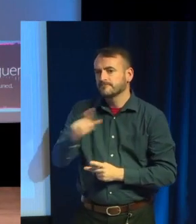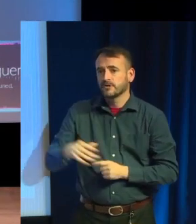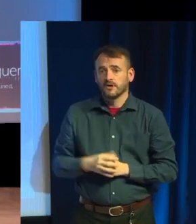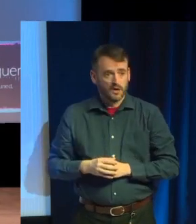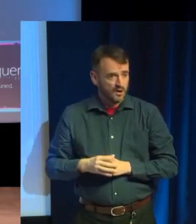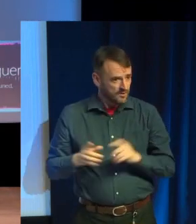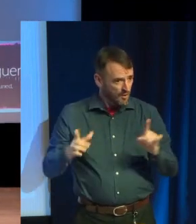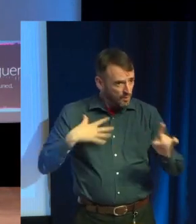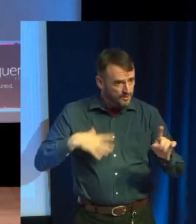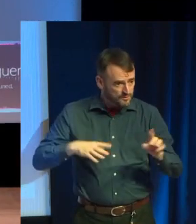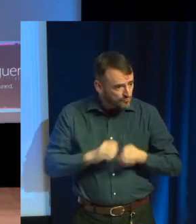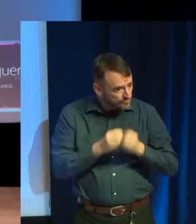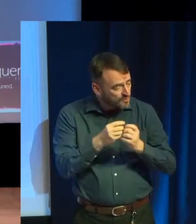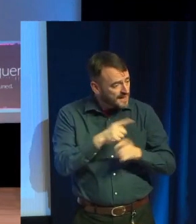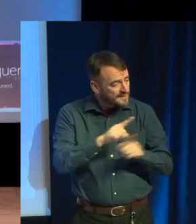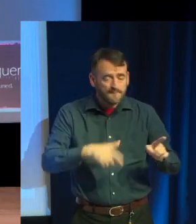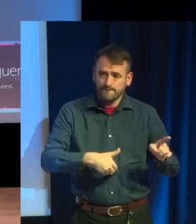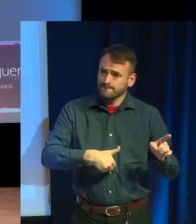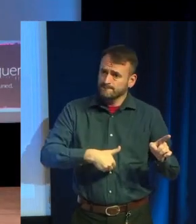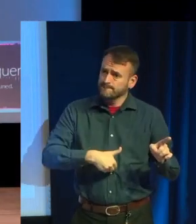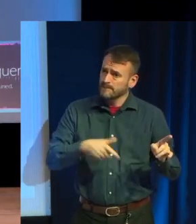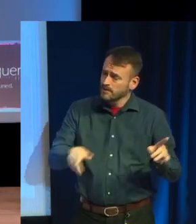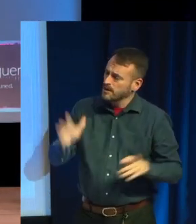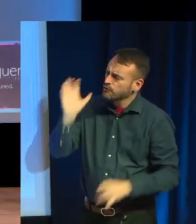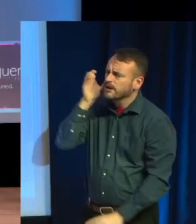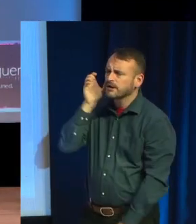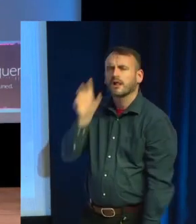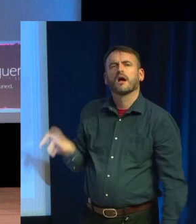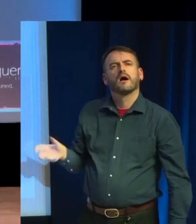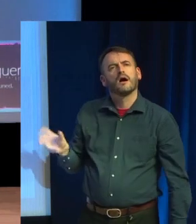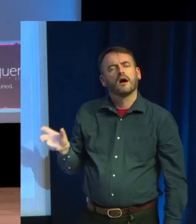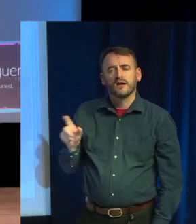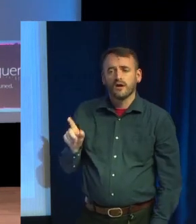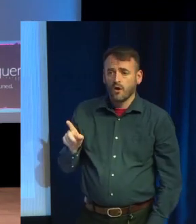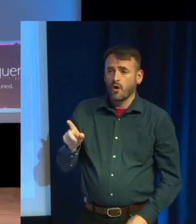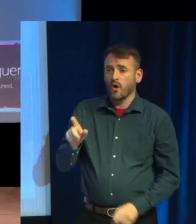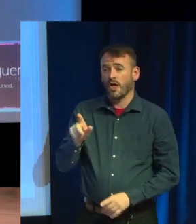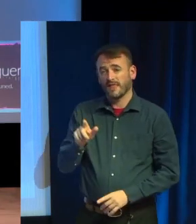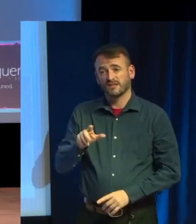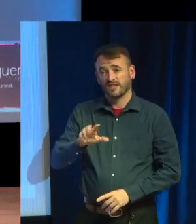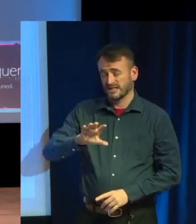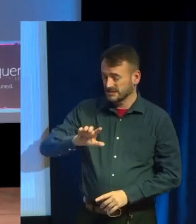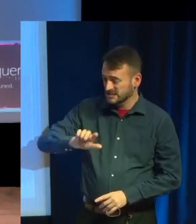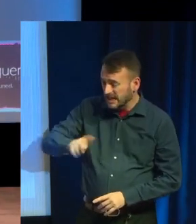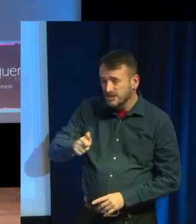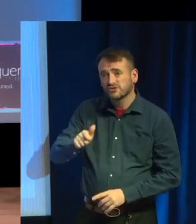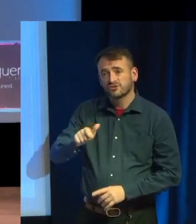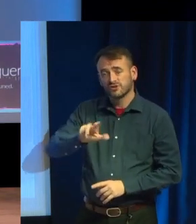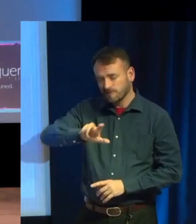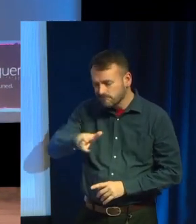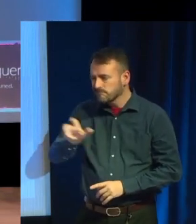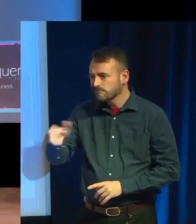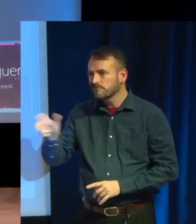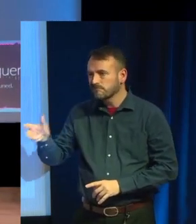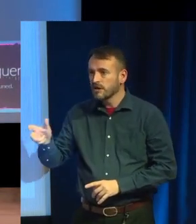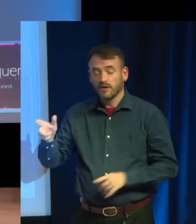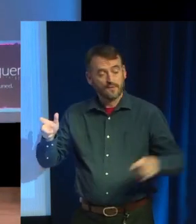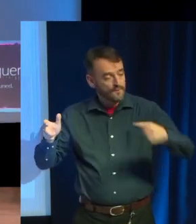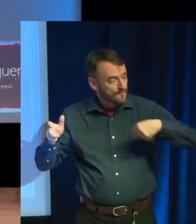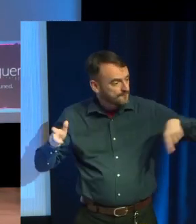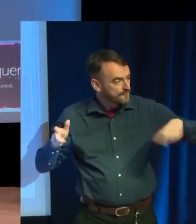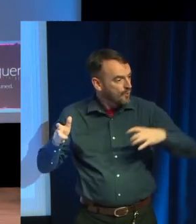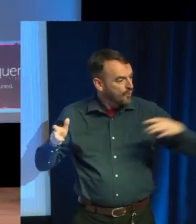would normally listen to a radio station or like switch through different stations. So it needs to be recognizable for people.